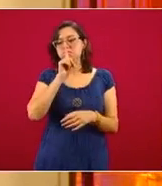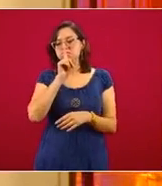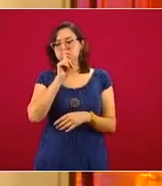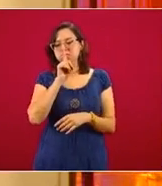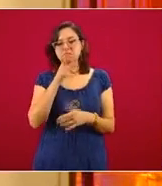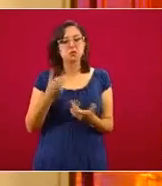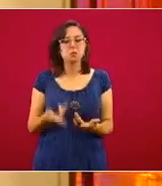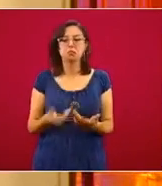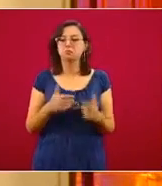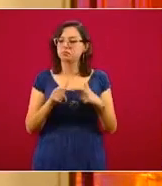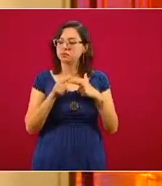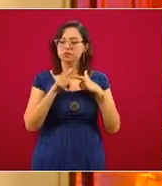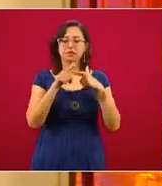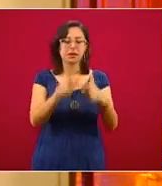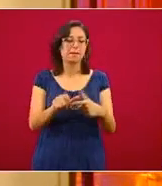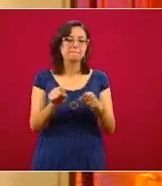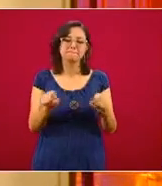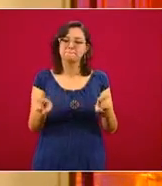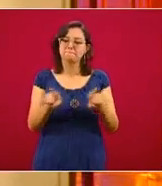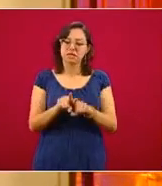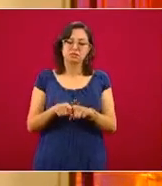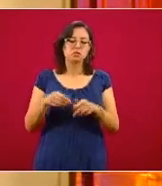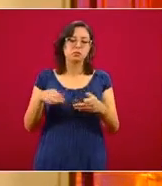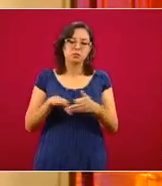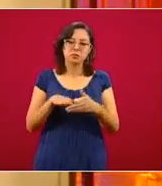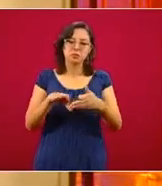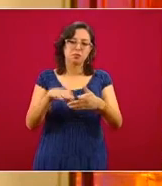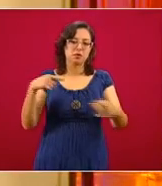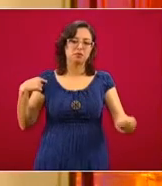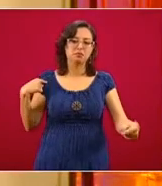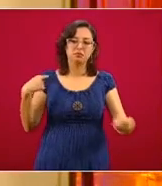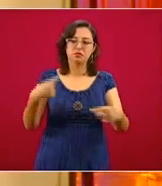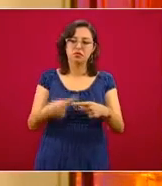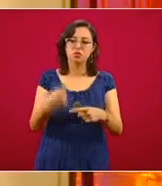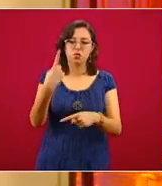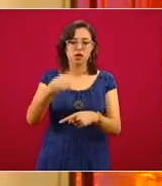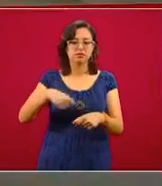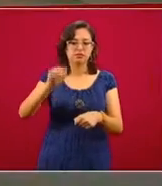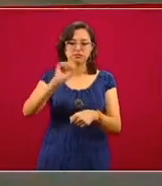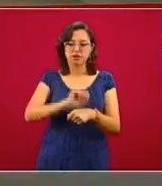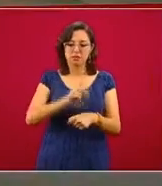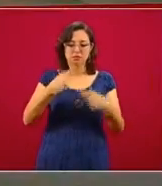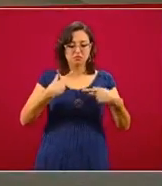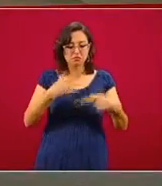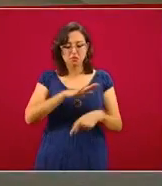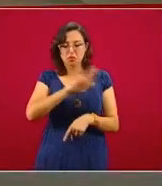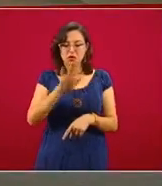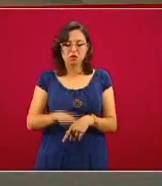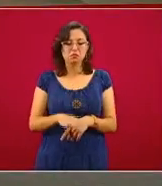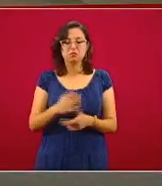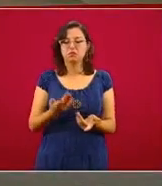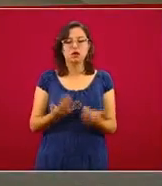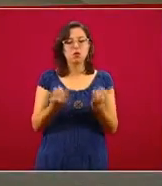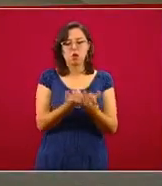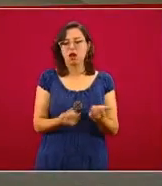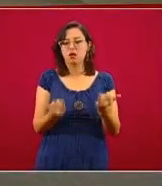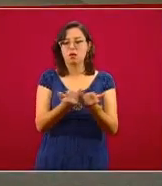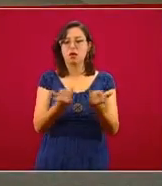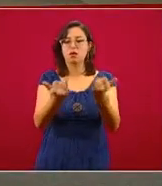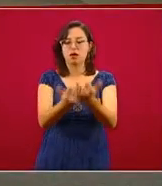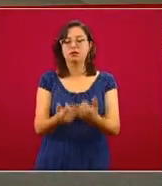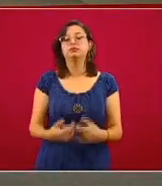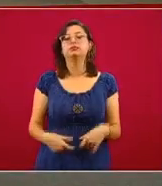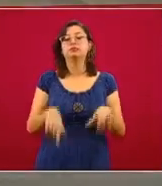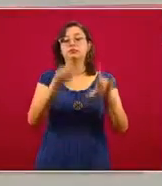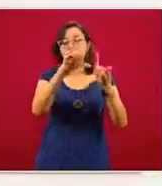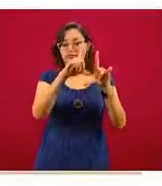we have been solving the status of all suspect deaths as we move forward. We haven't